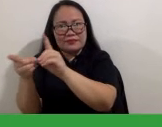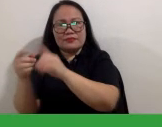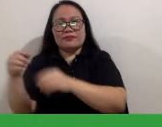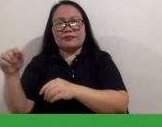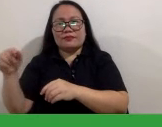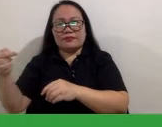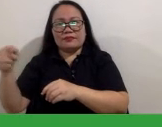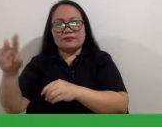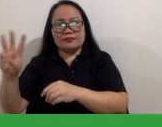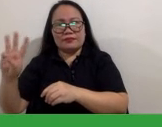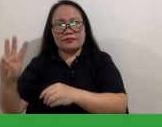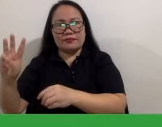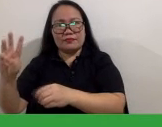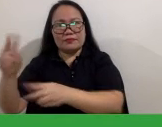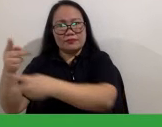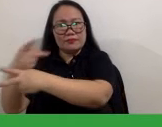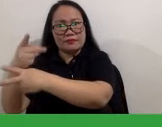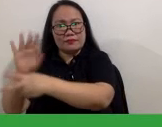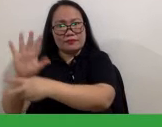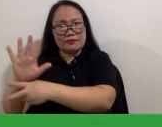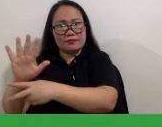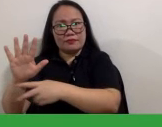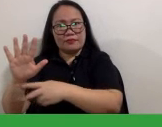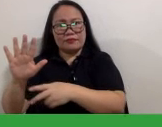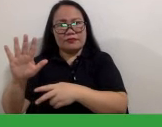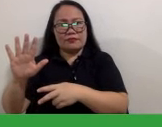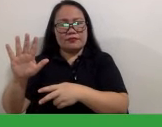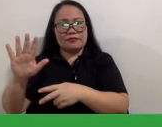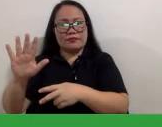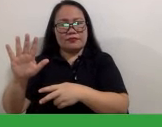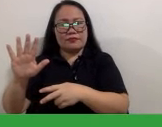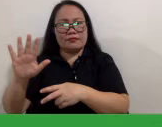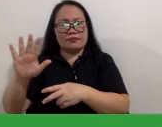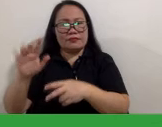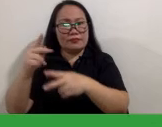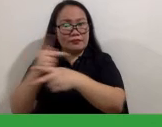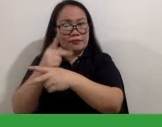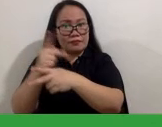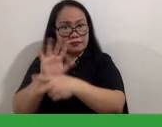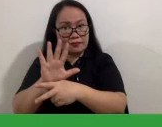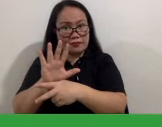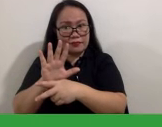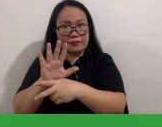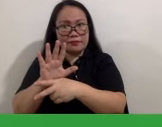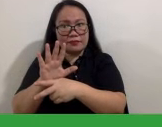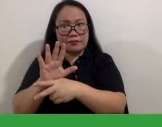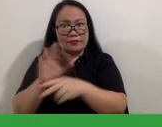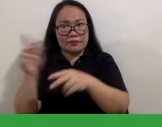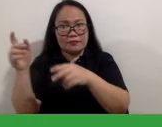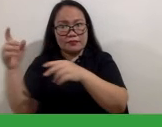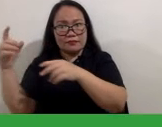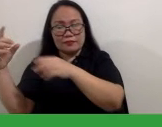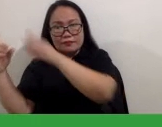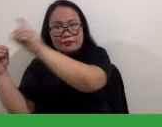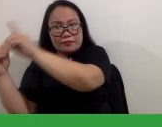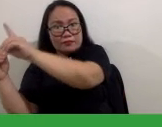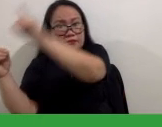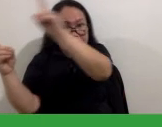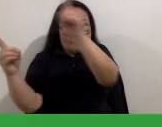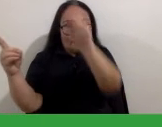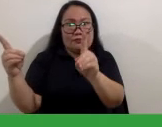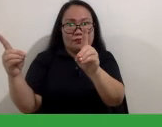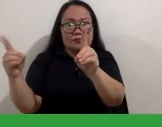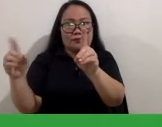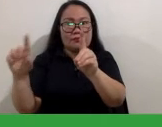natin. Doon muna siya sa first integer natin. So, we will have negative 6 times 5. Let's have the next one.